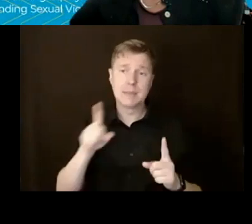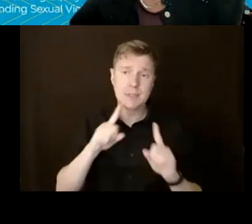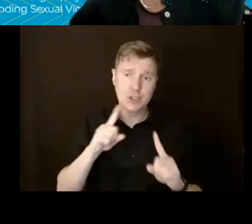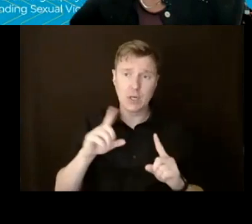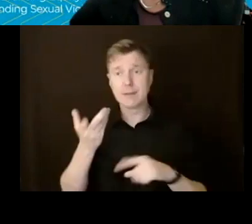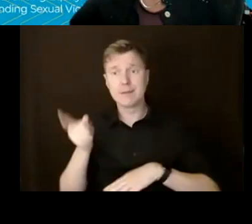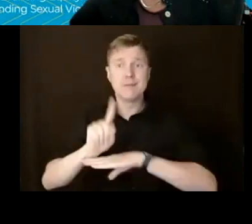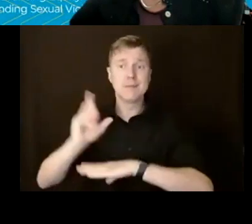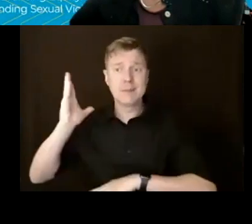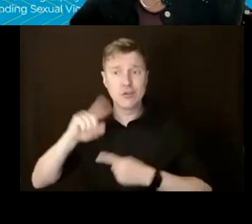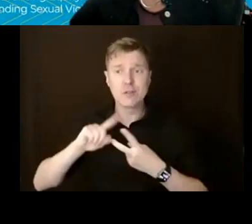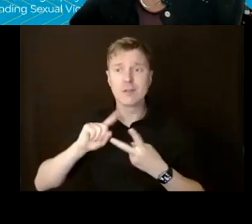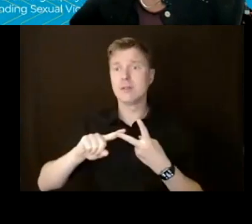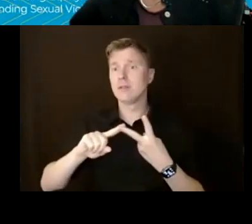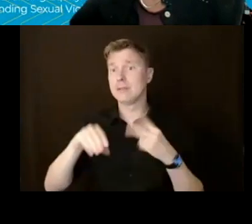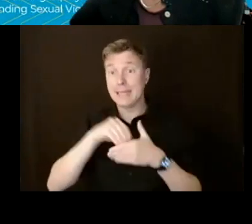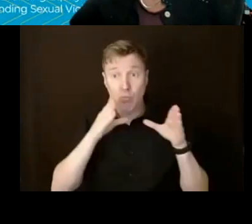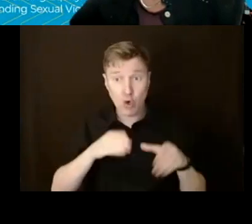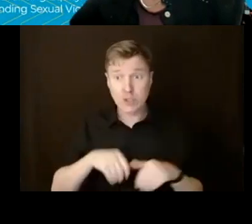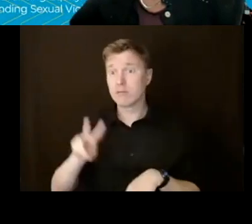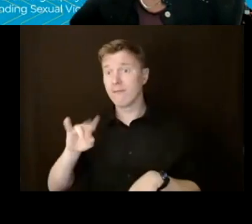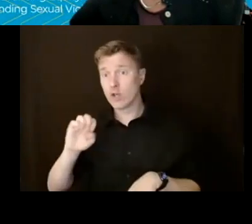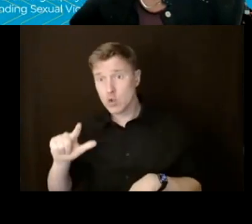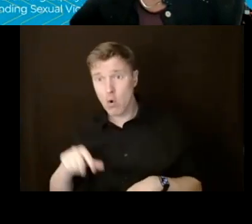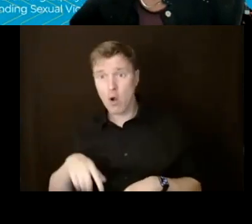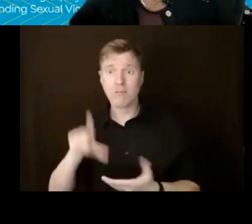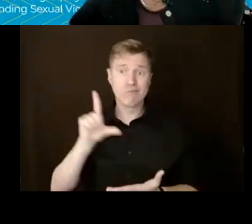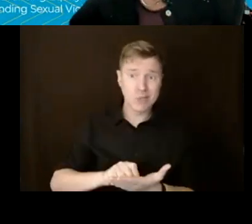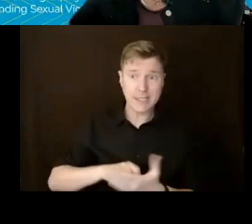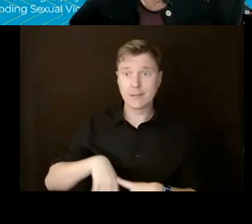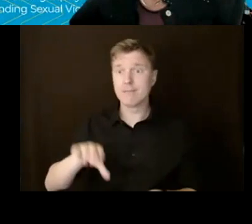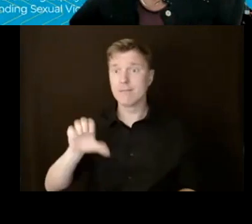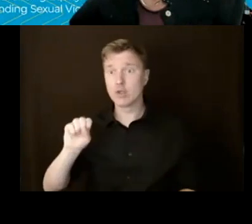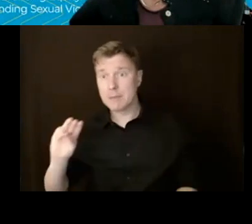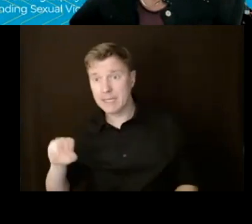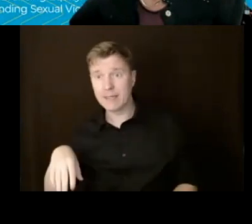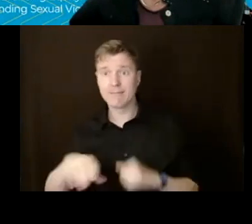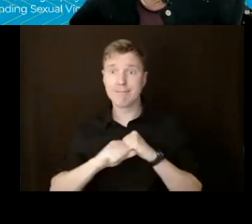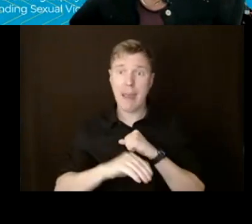virtual engagements, but also in print, email, social media, ad campaigns. So